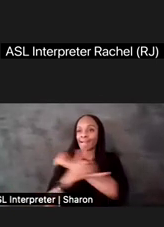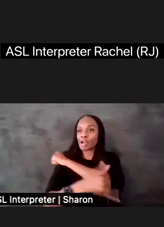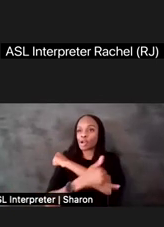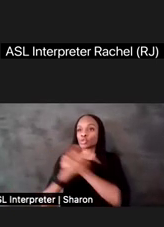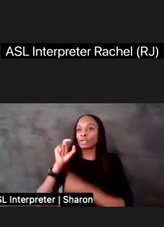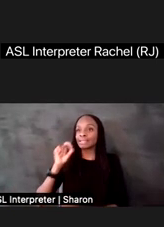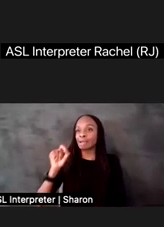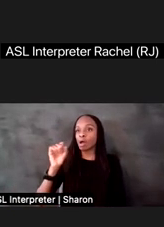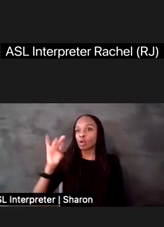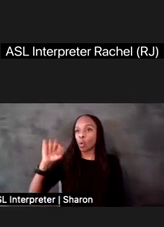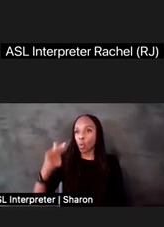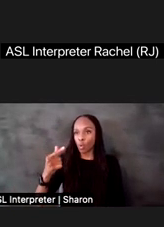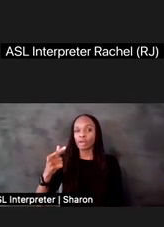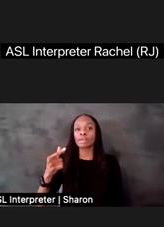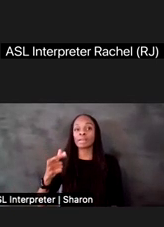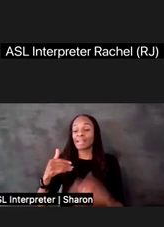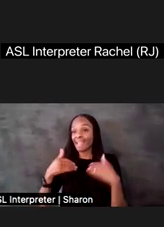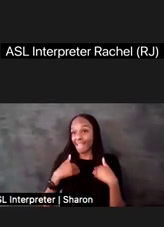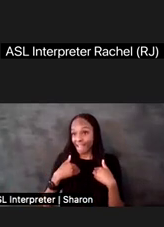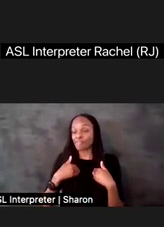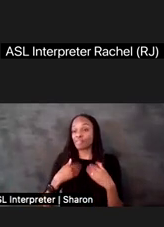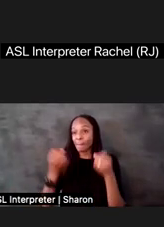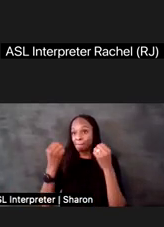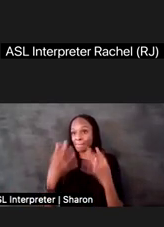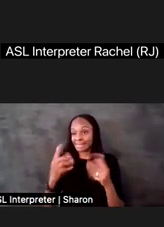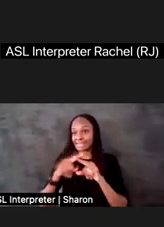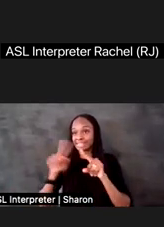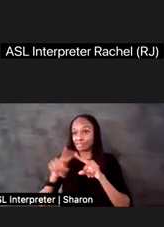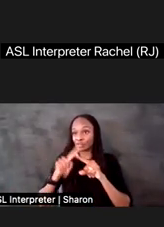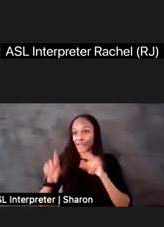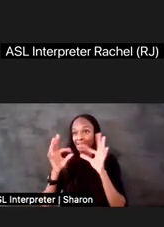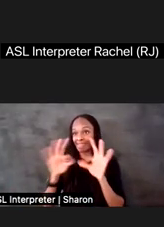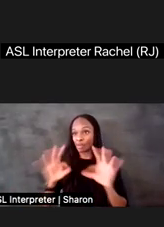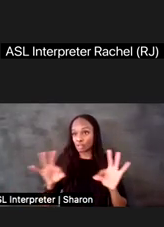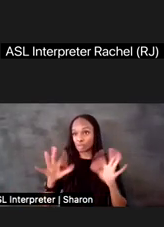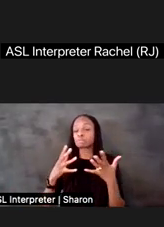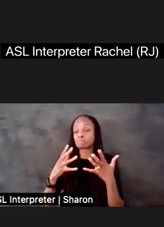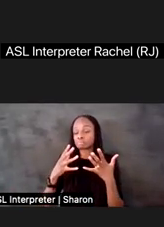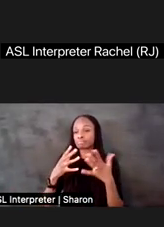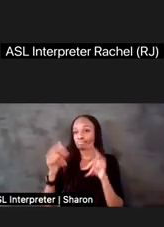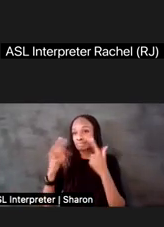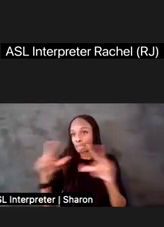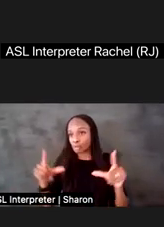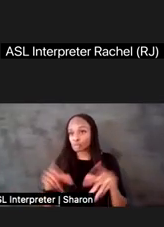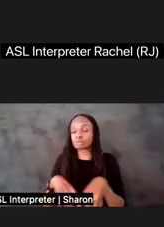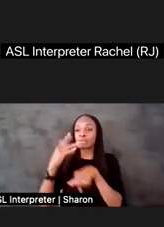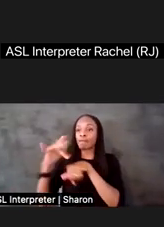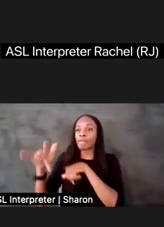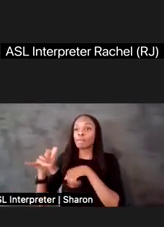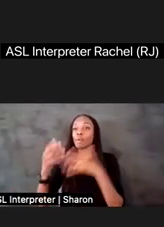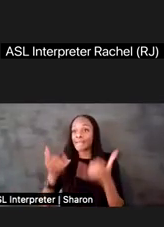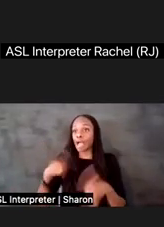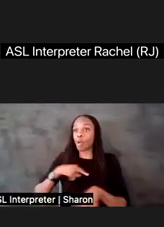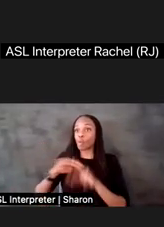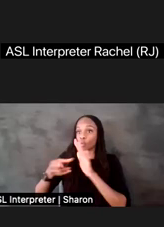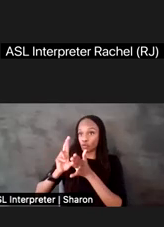Reminder about the information we have in many languages. And we're actually going through a review of these materials. So if you're